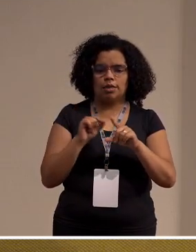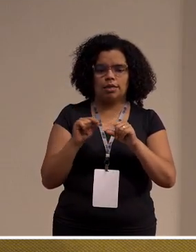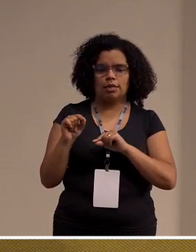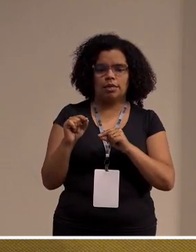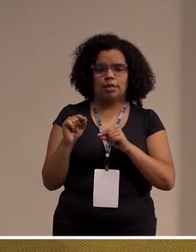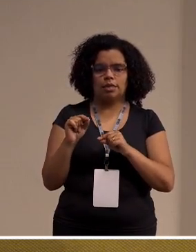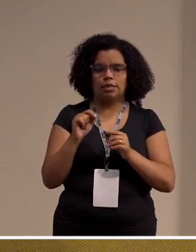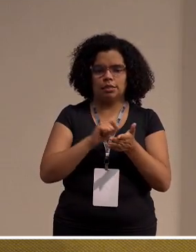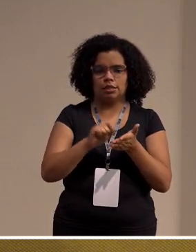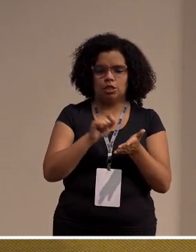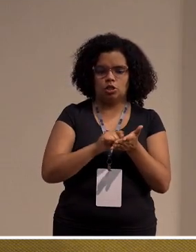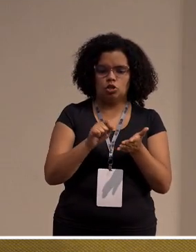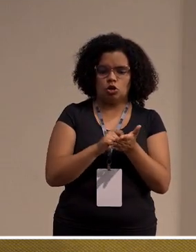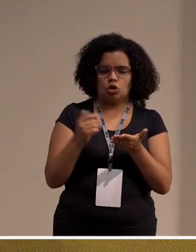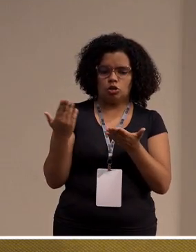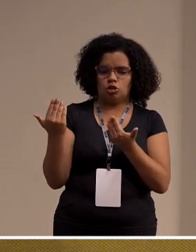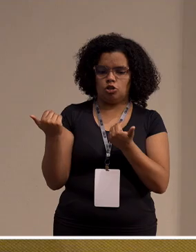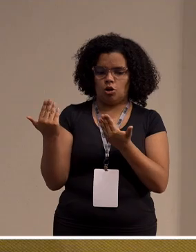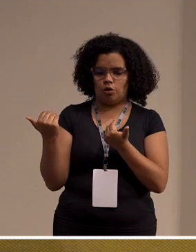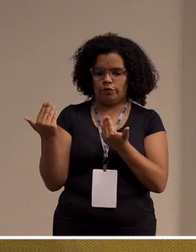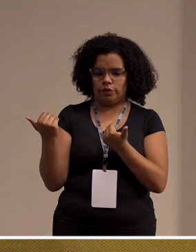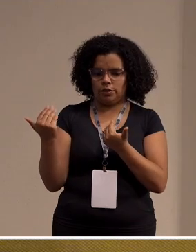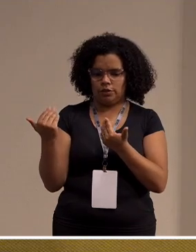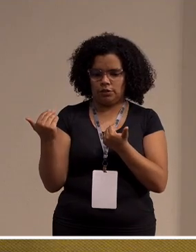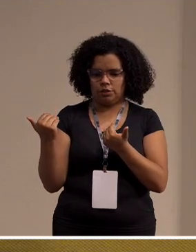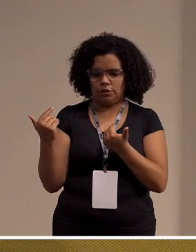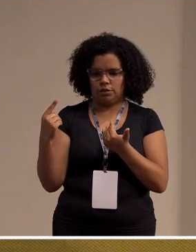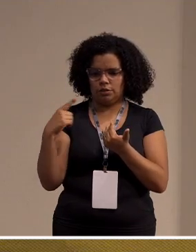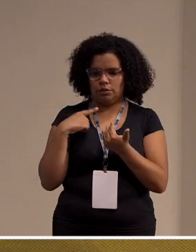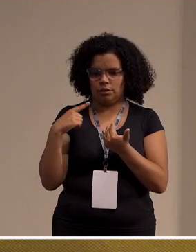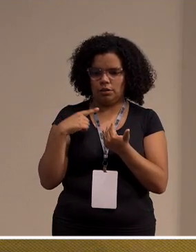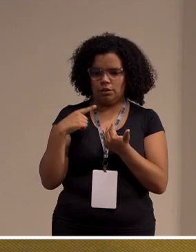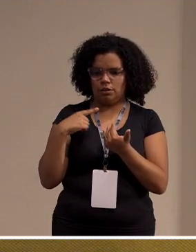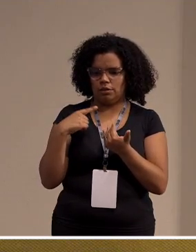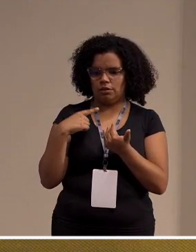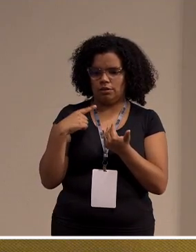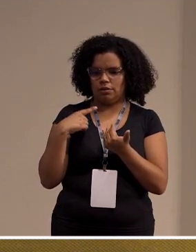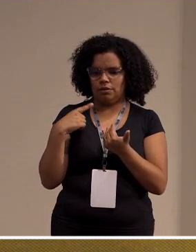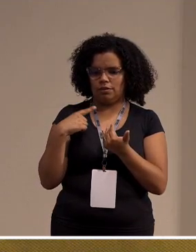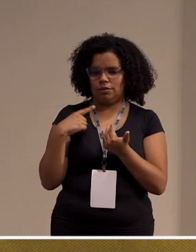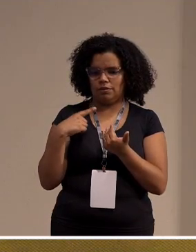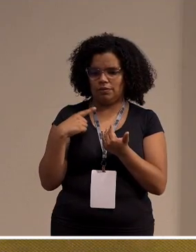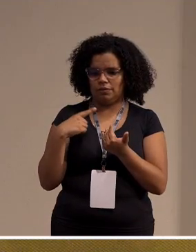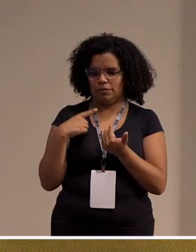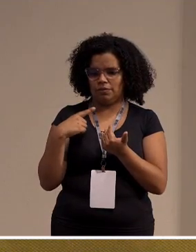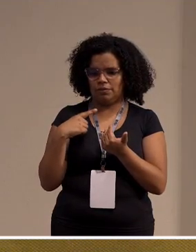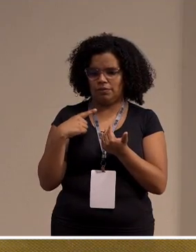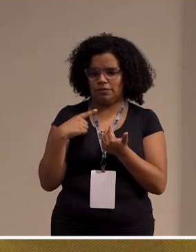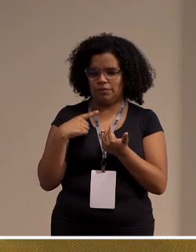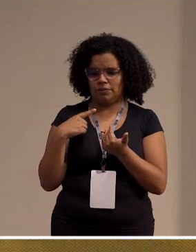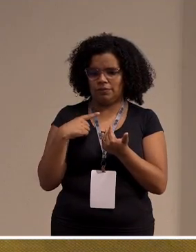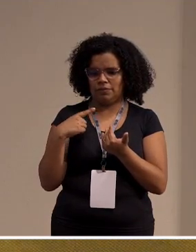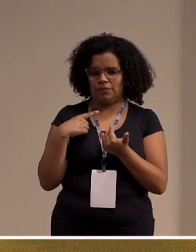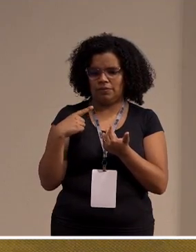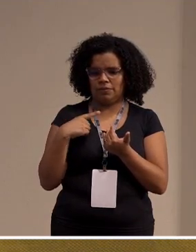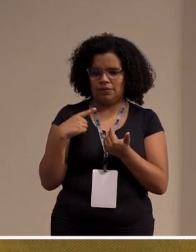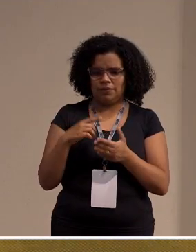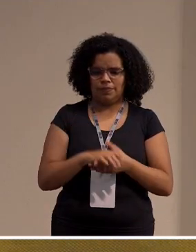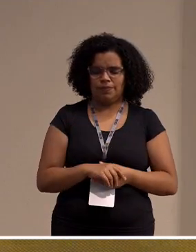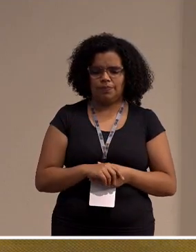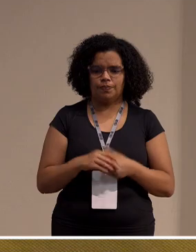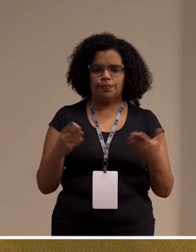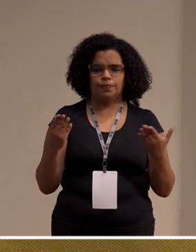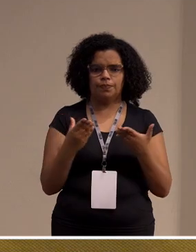Post. They were Jelani Cobb and Ta-Nehisi Coates. And Jelani Cobb is now the dean of the Columbia School